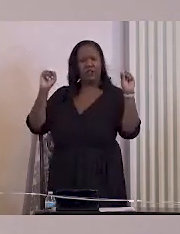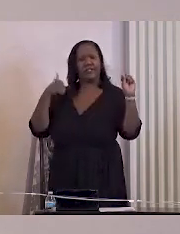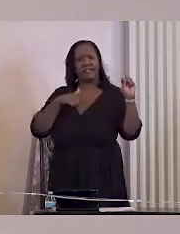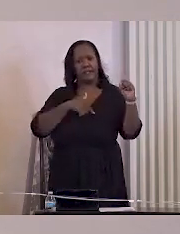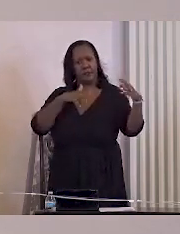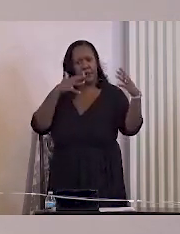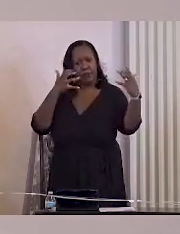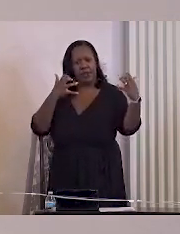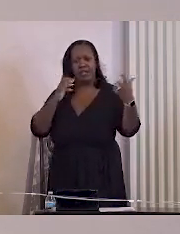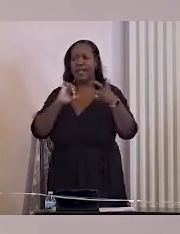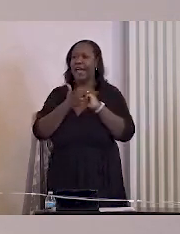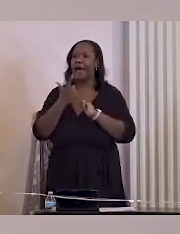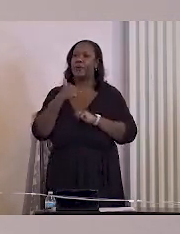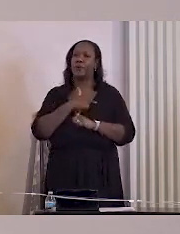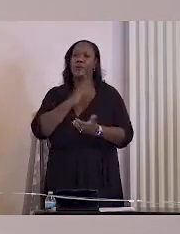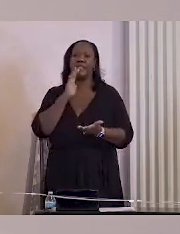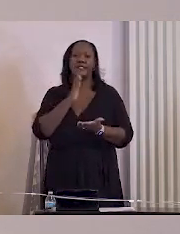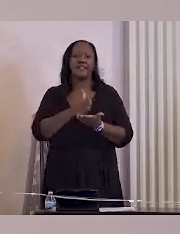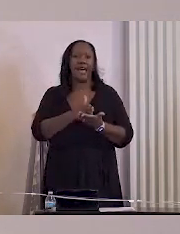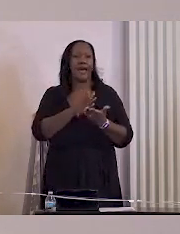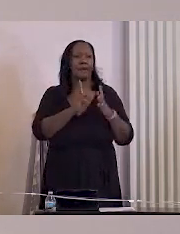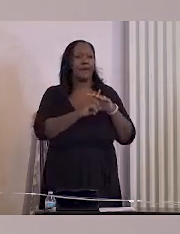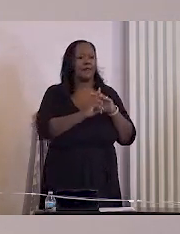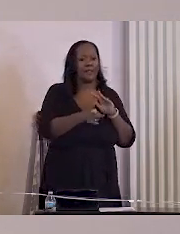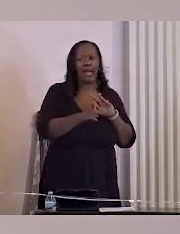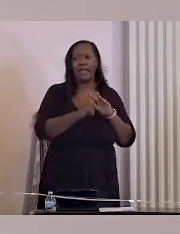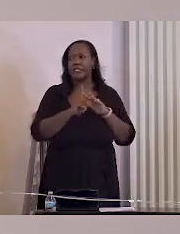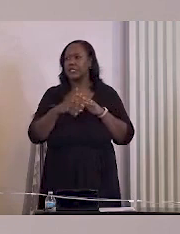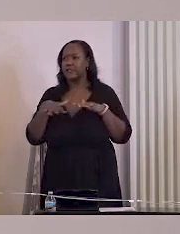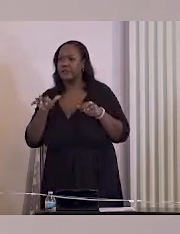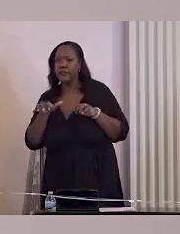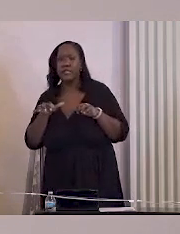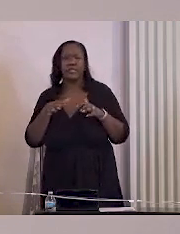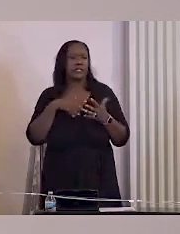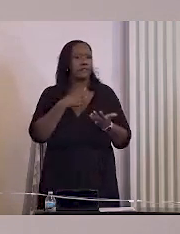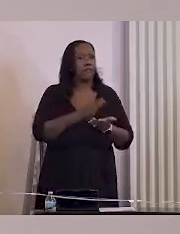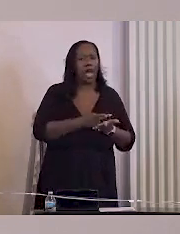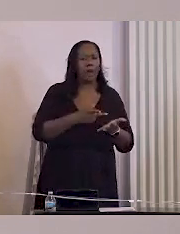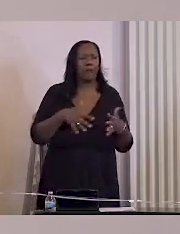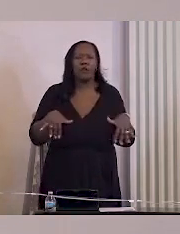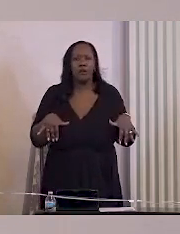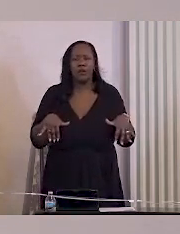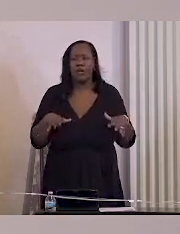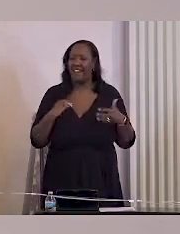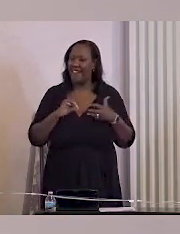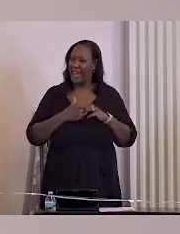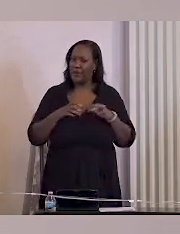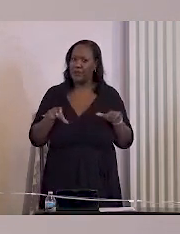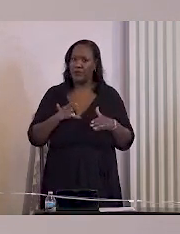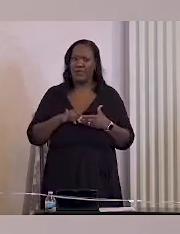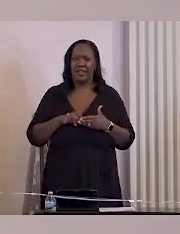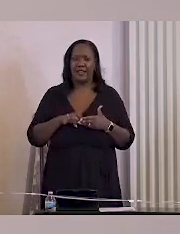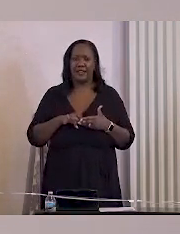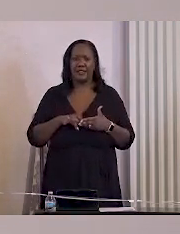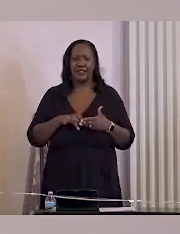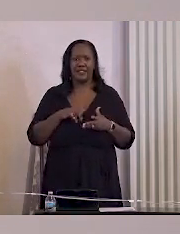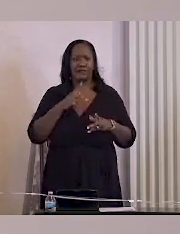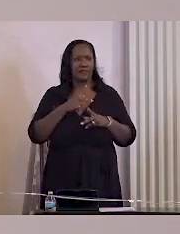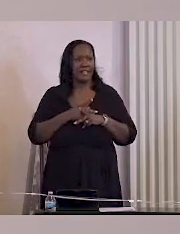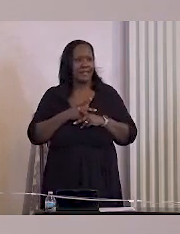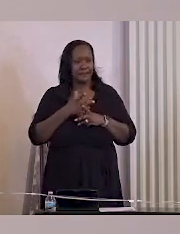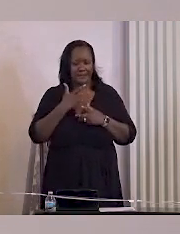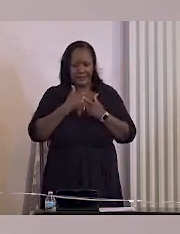be? How do we stop fight, flight, fawn, freeze, flop from keeping us quiet,